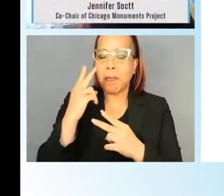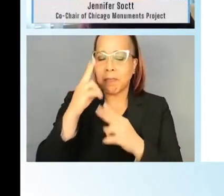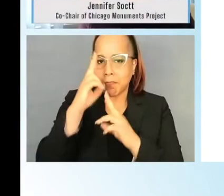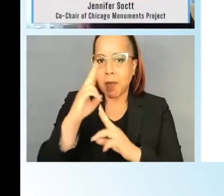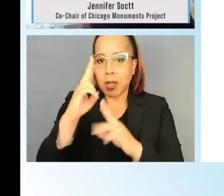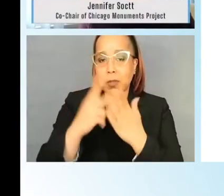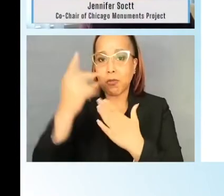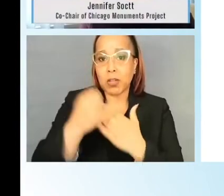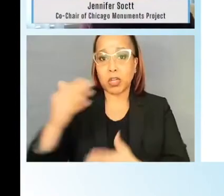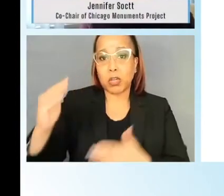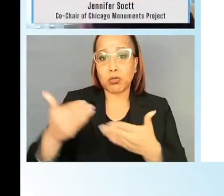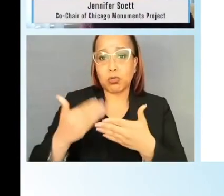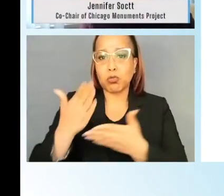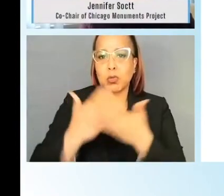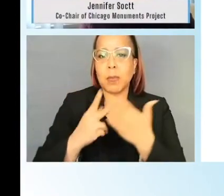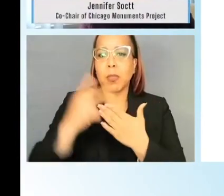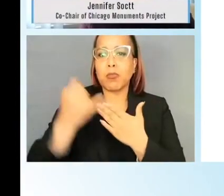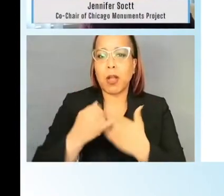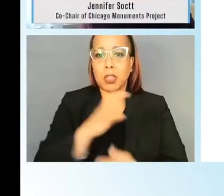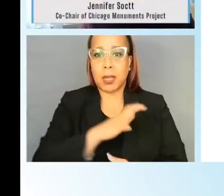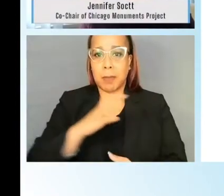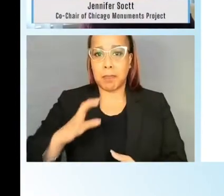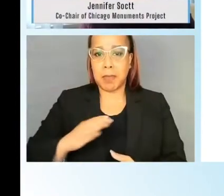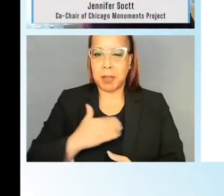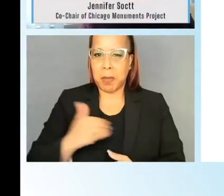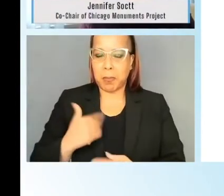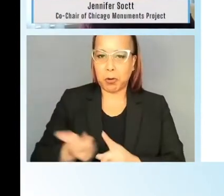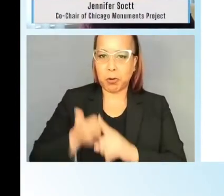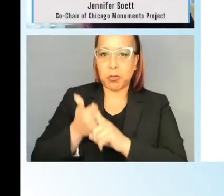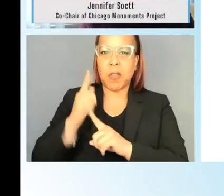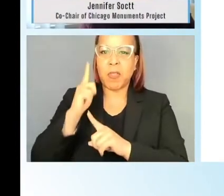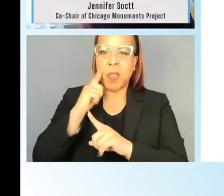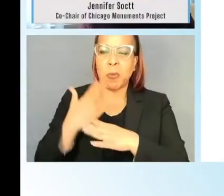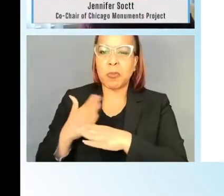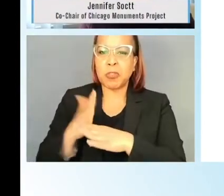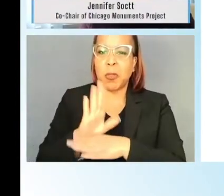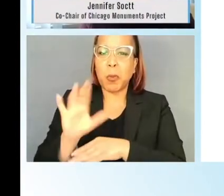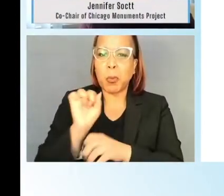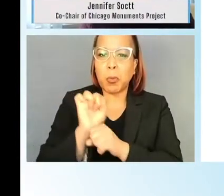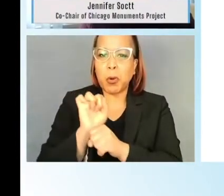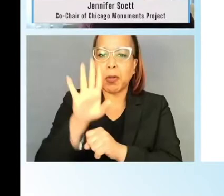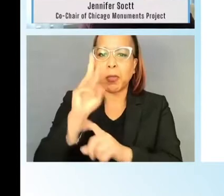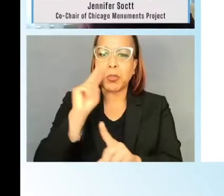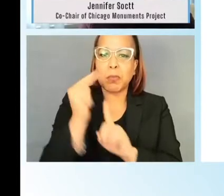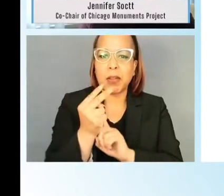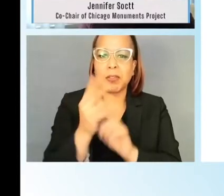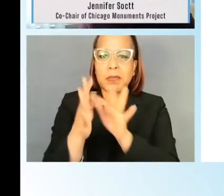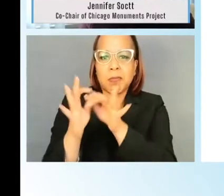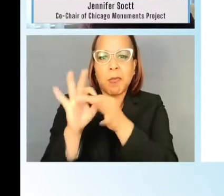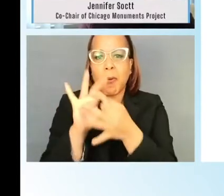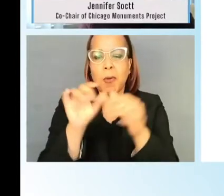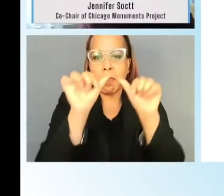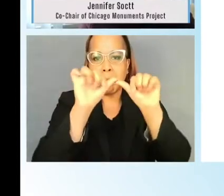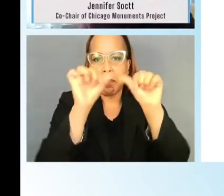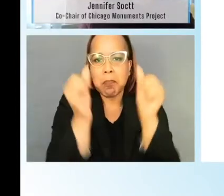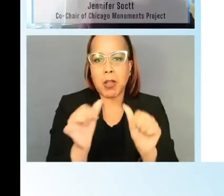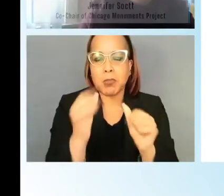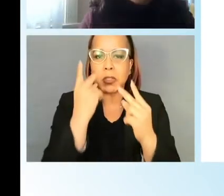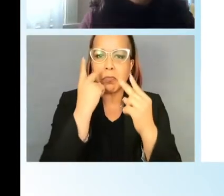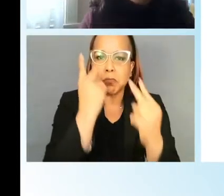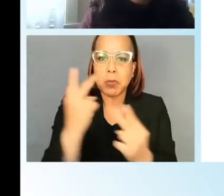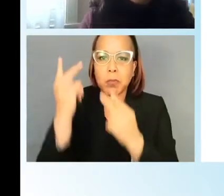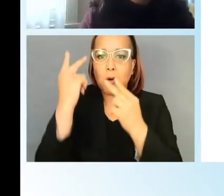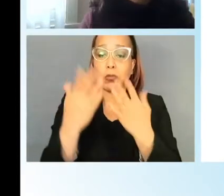you to some of the project committee members who will share their work and perspectives on monuments, memorials, public